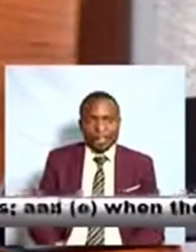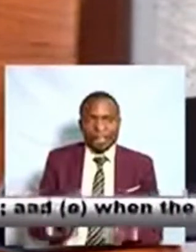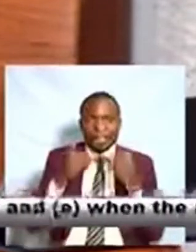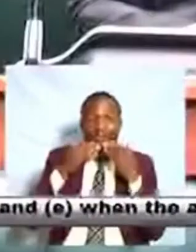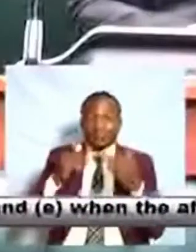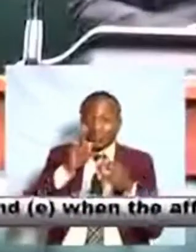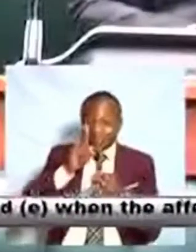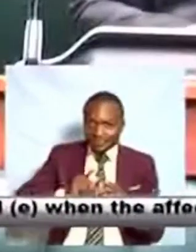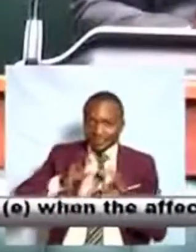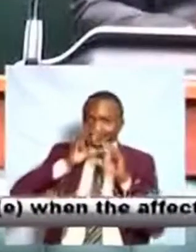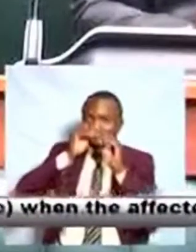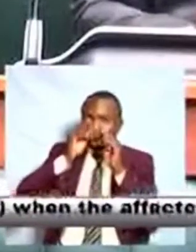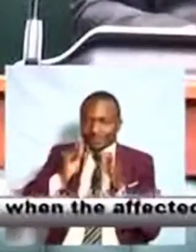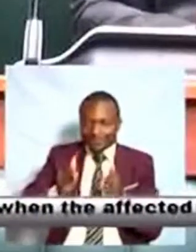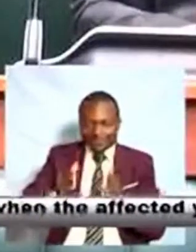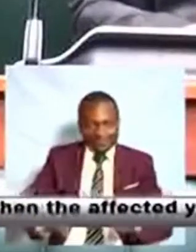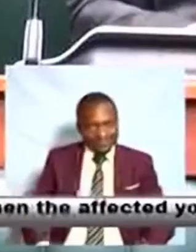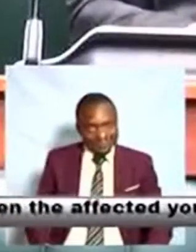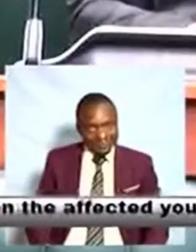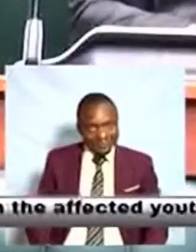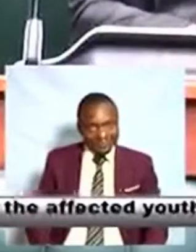Thank you very much, Madam Speaker and